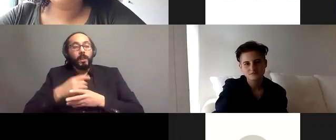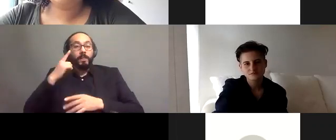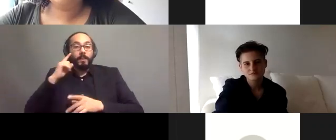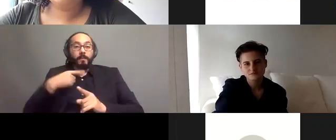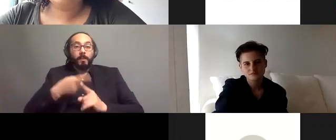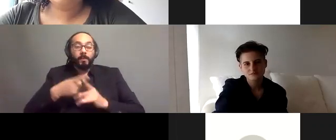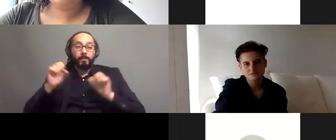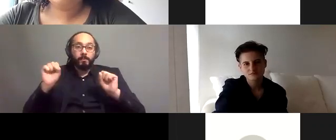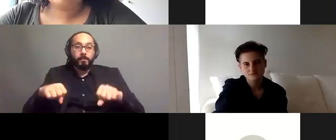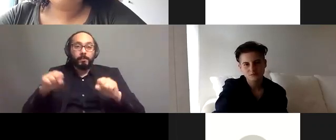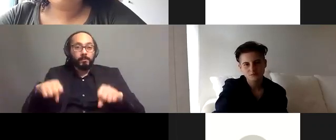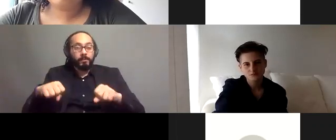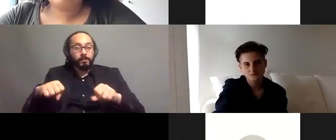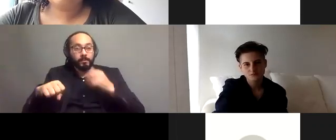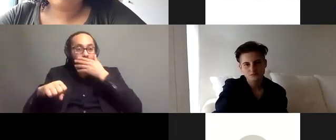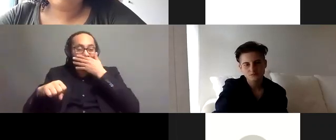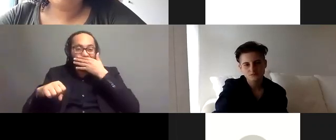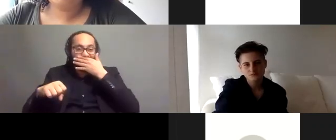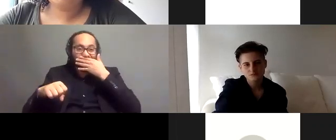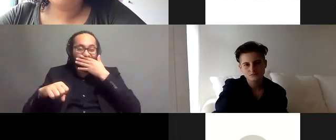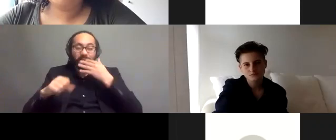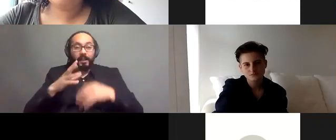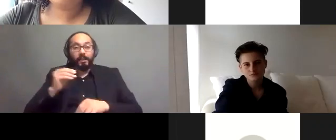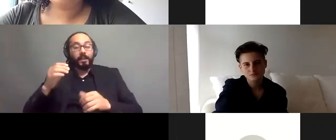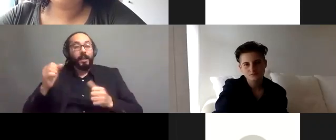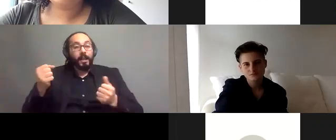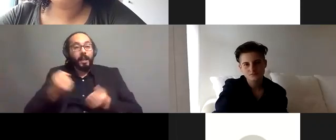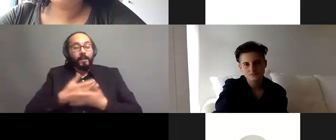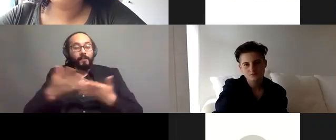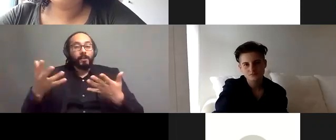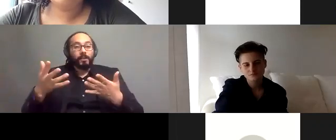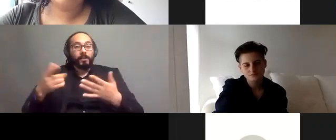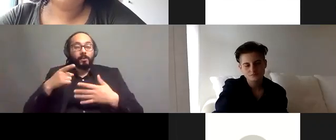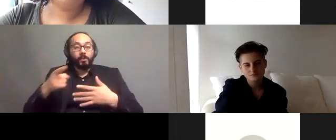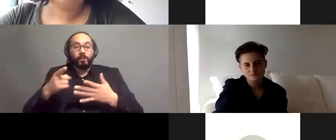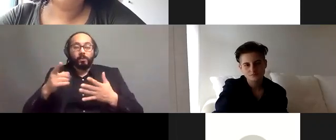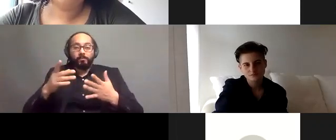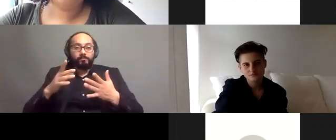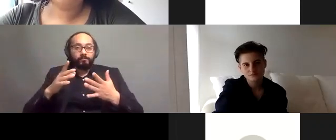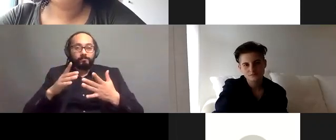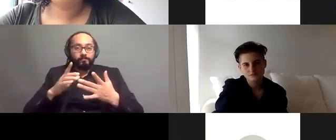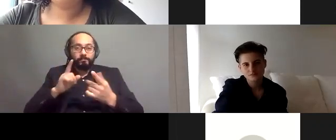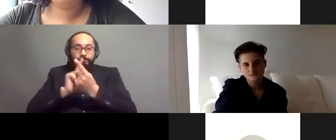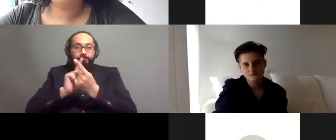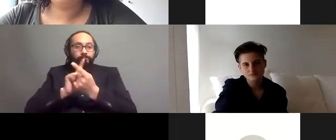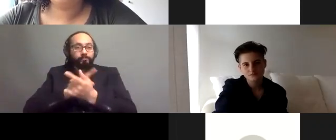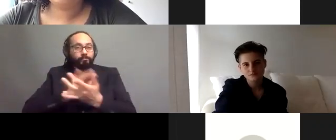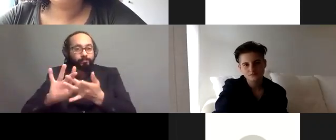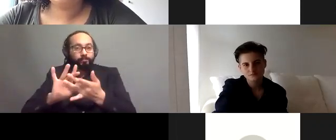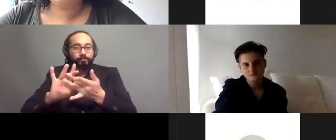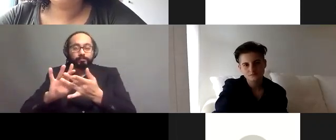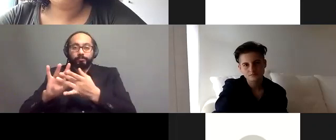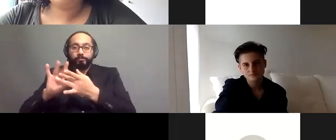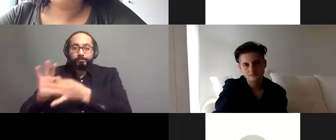in just everything that you come into contact with, you know, whether